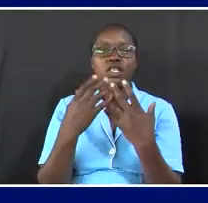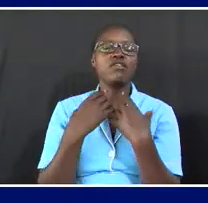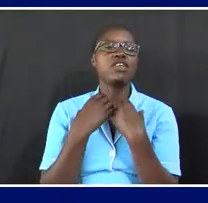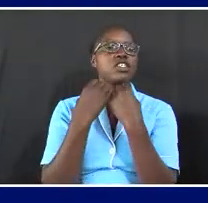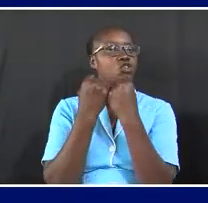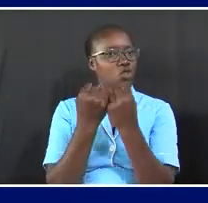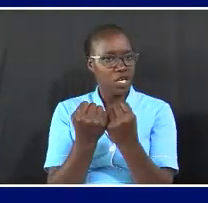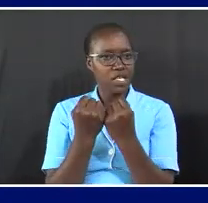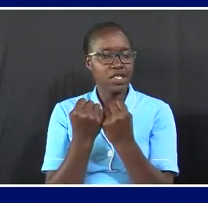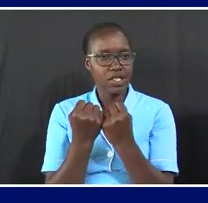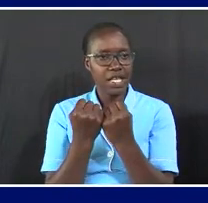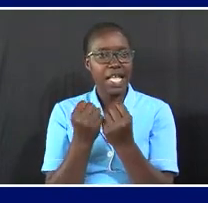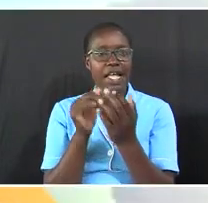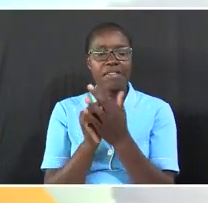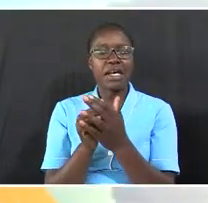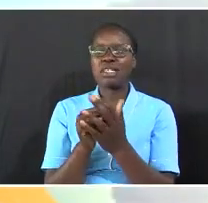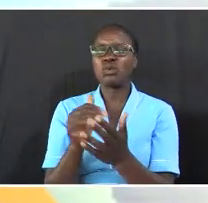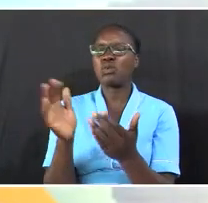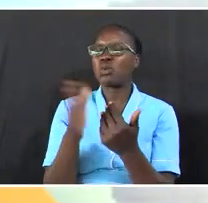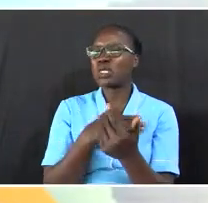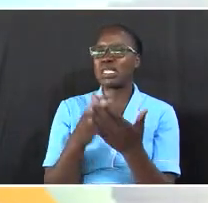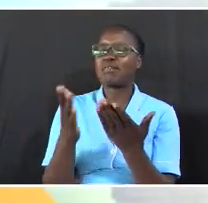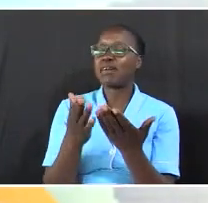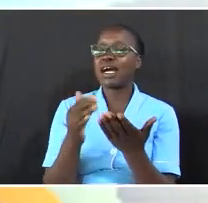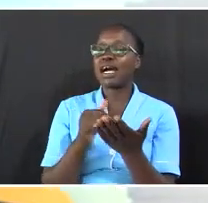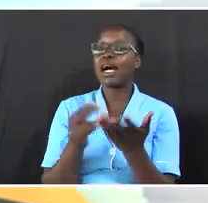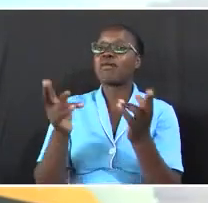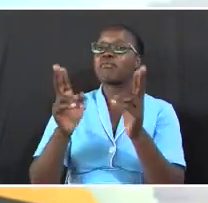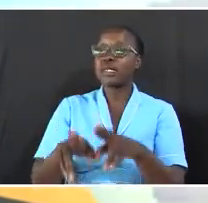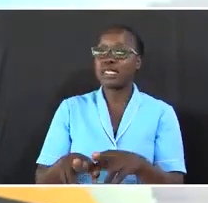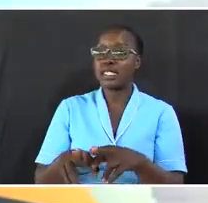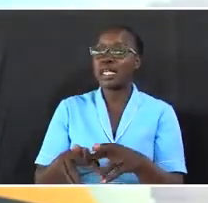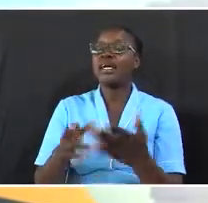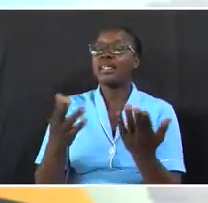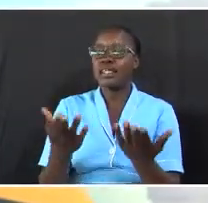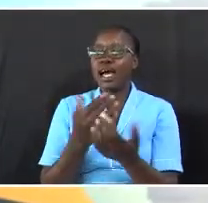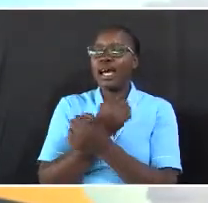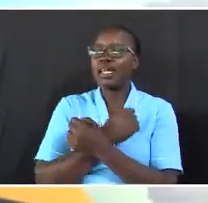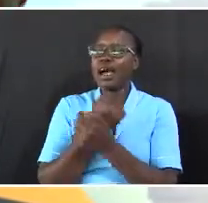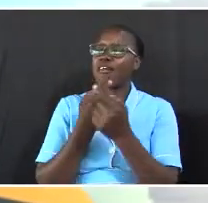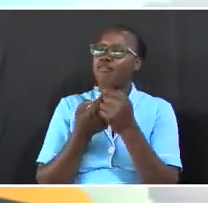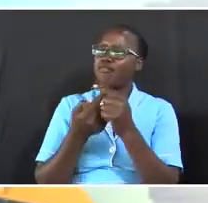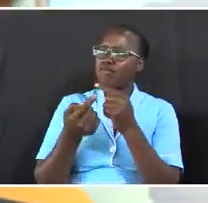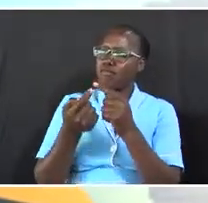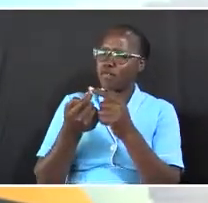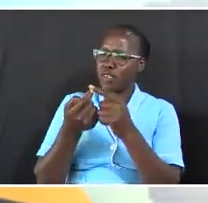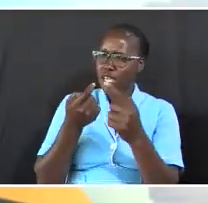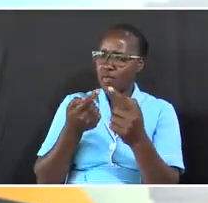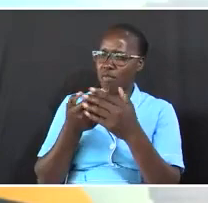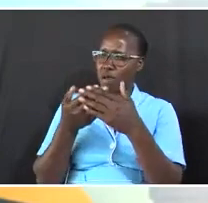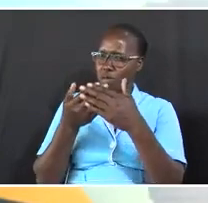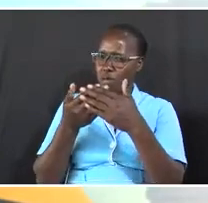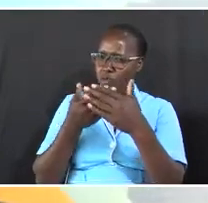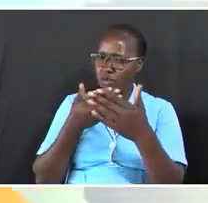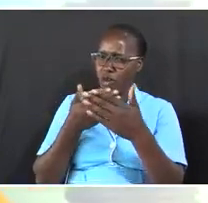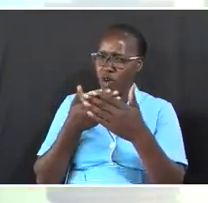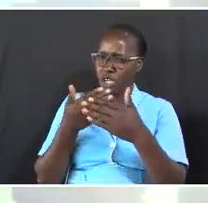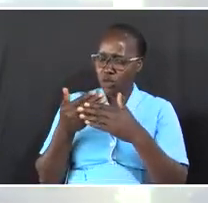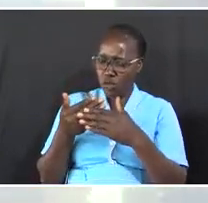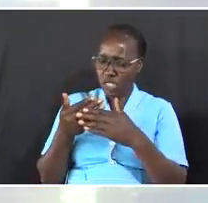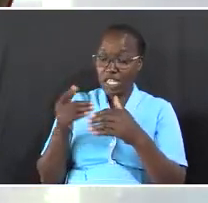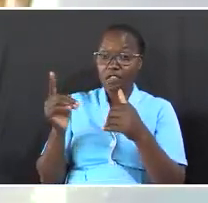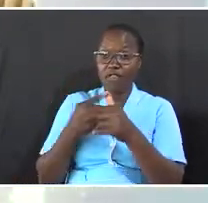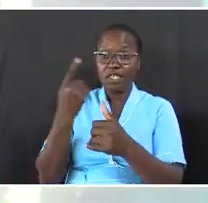strength. That it doesn't matter what it is. The love came before. The love preceded